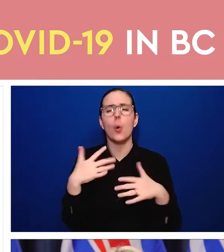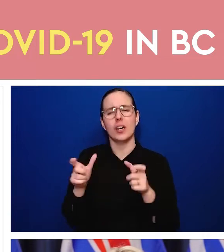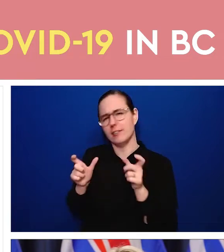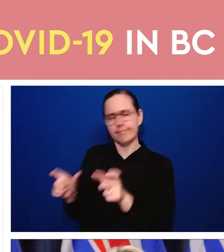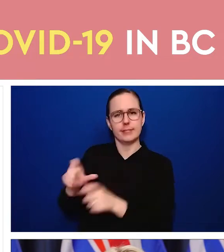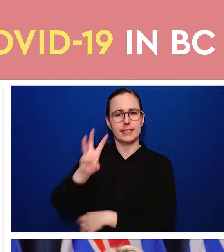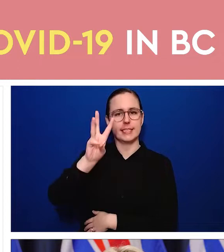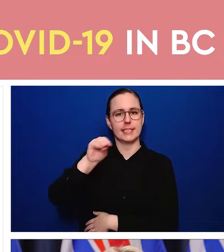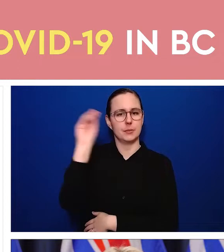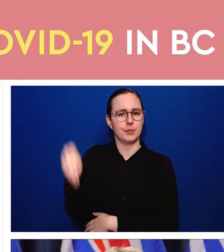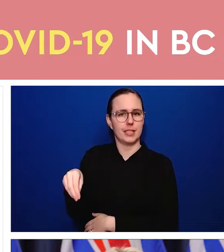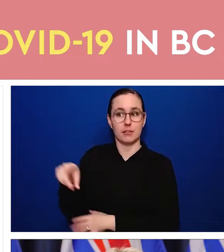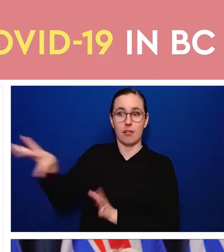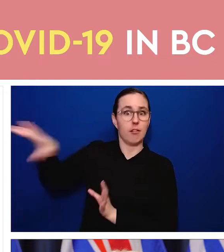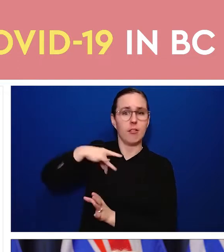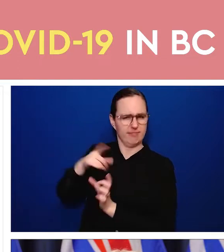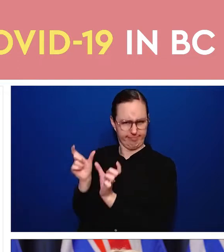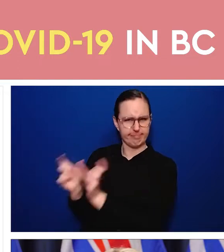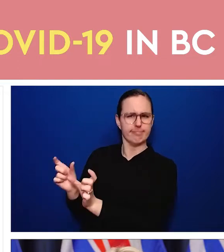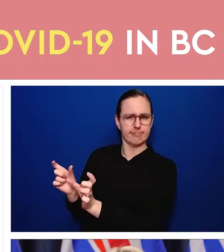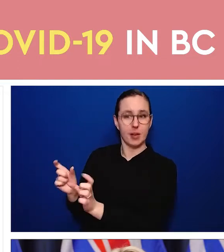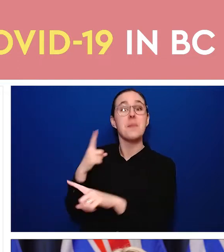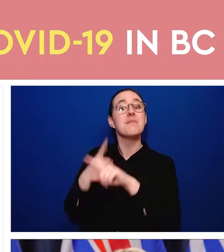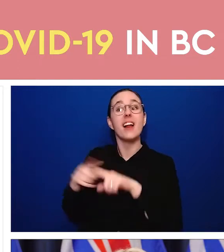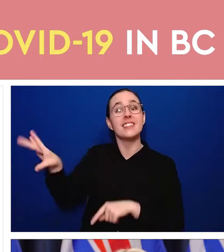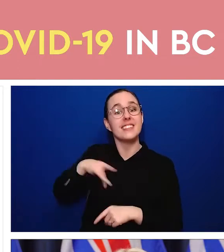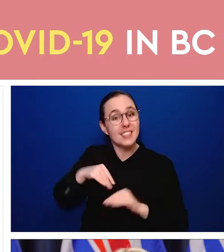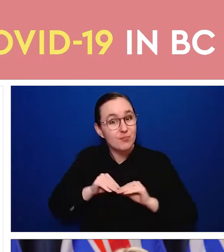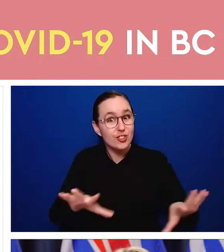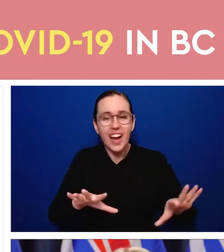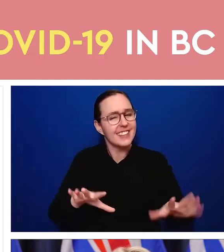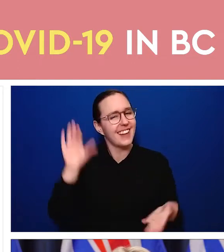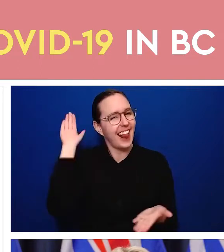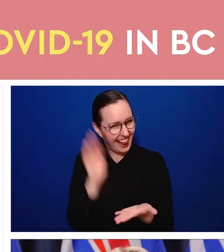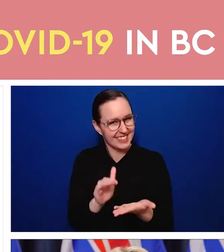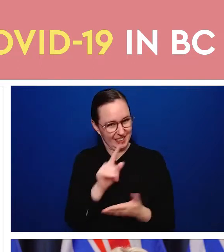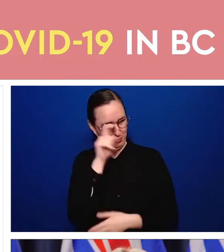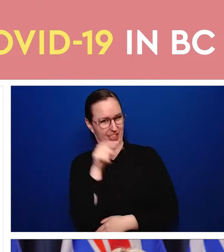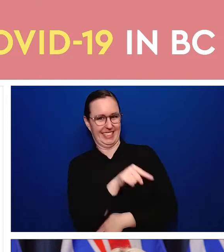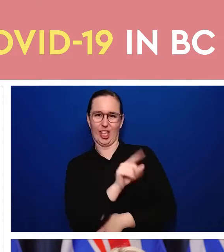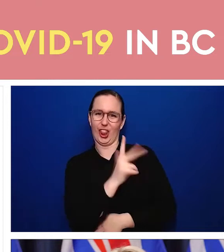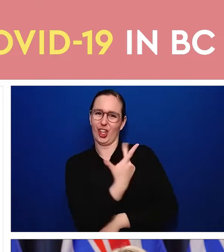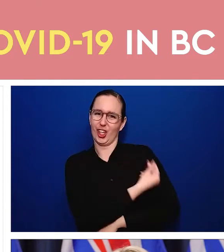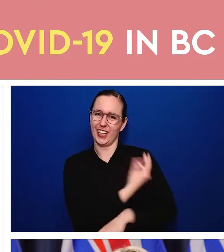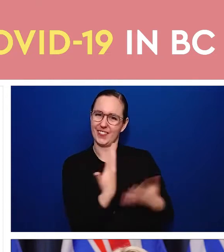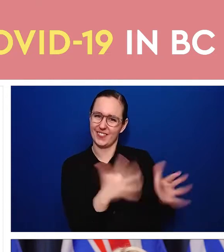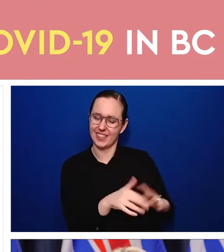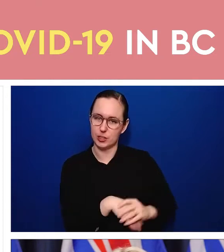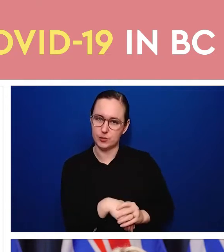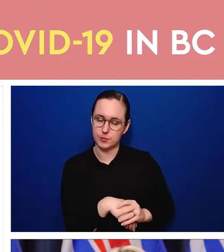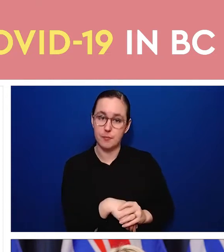protects against transmission to others. We also on this slide have put in some of the additional immunity that we have in